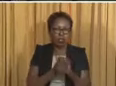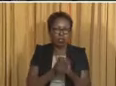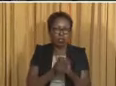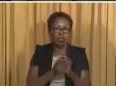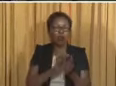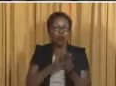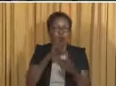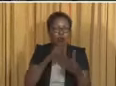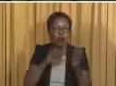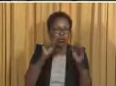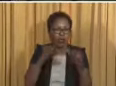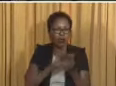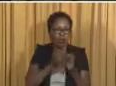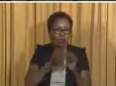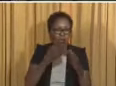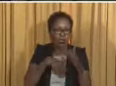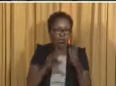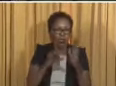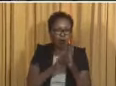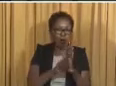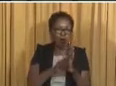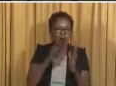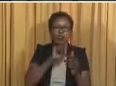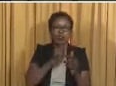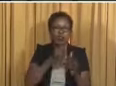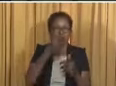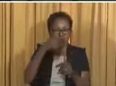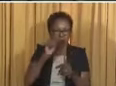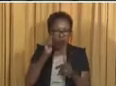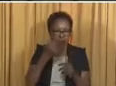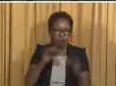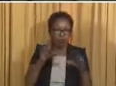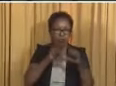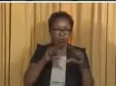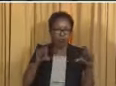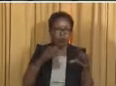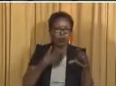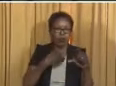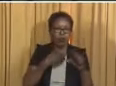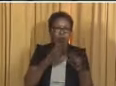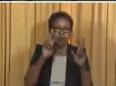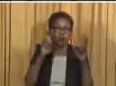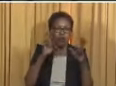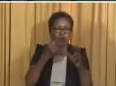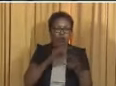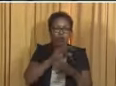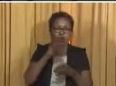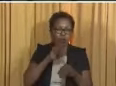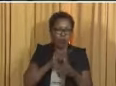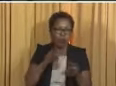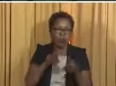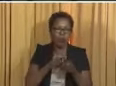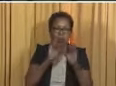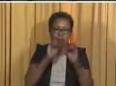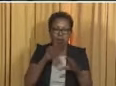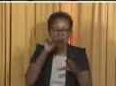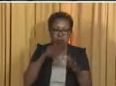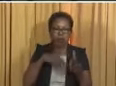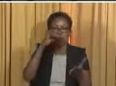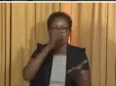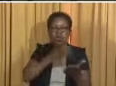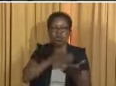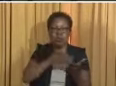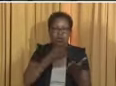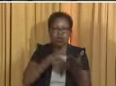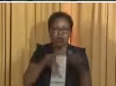law. It is improper for a schedule to have matters of principle, and nothing should be placed in a schedule to which the